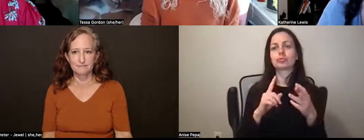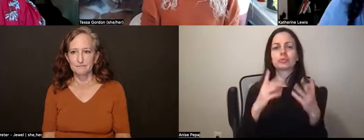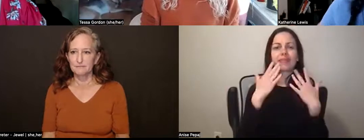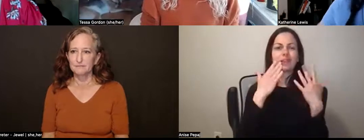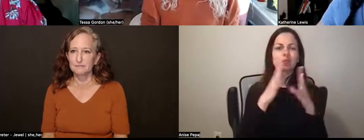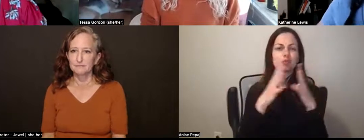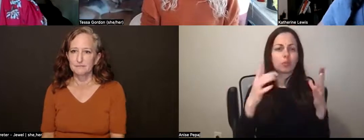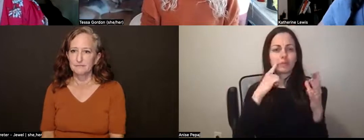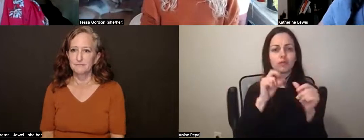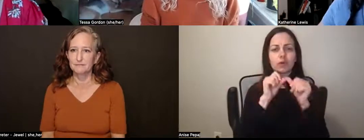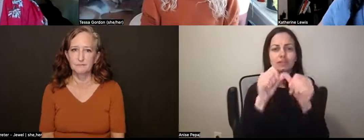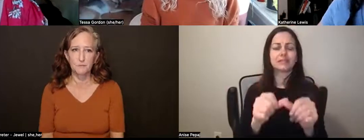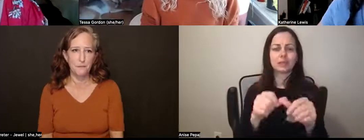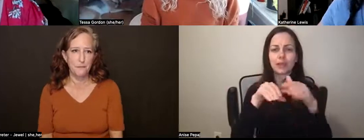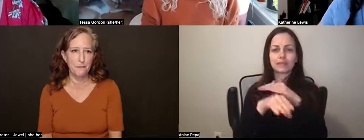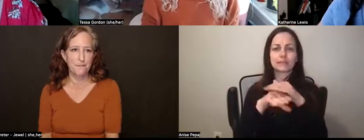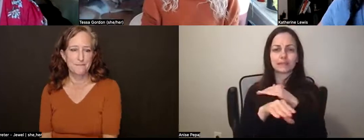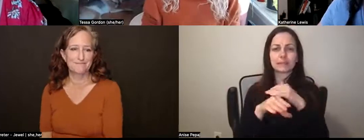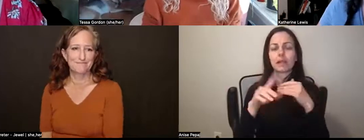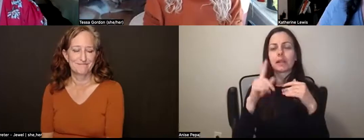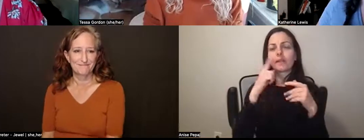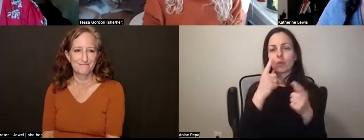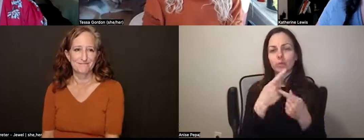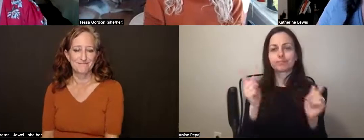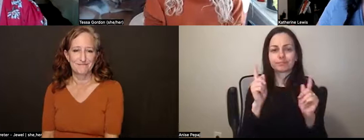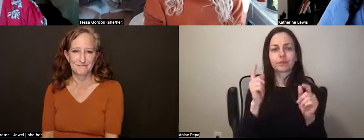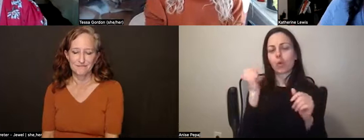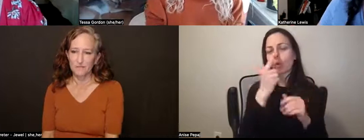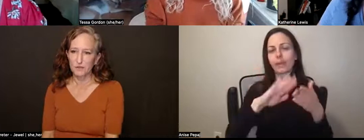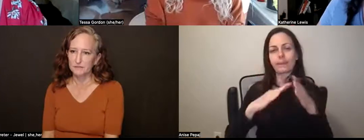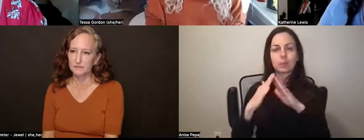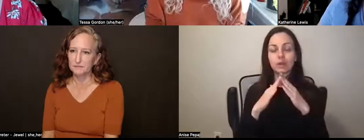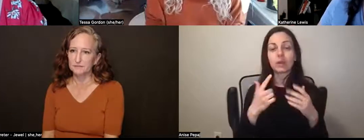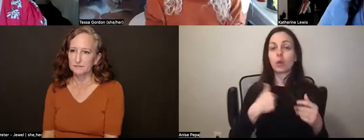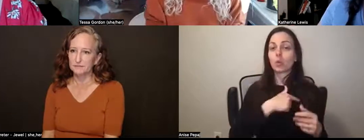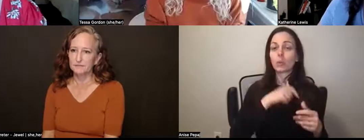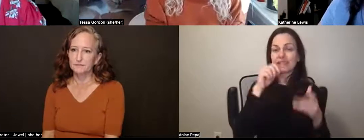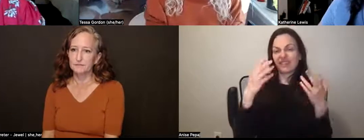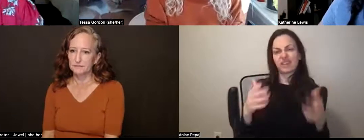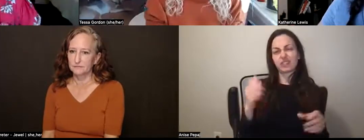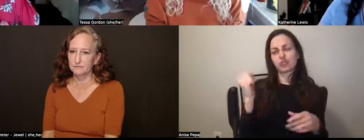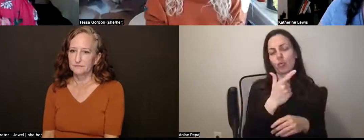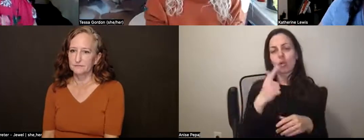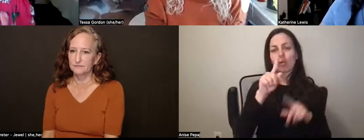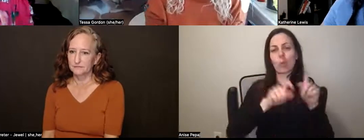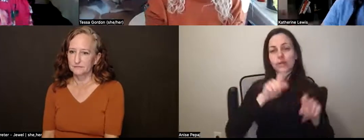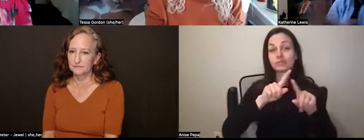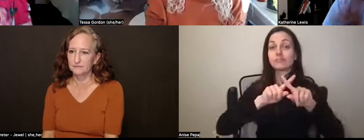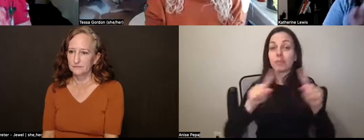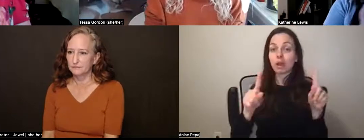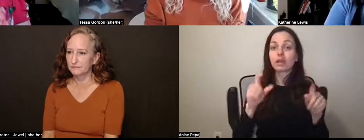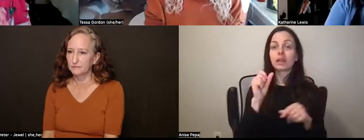us keep these events accessible to our entire community. We didn't get to all of our questions from our community, but if